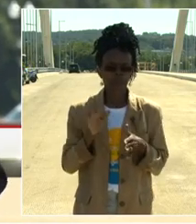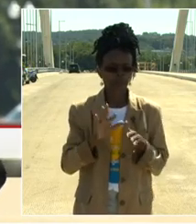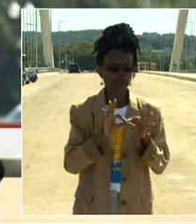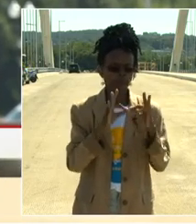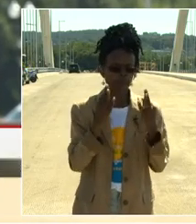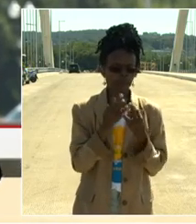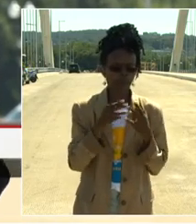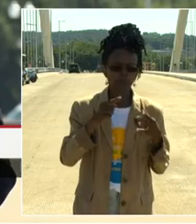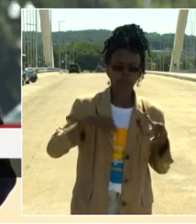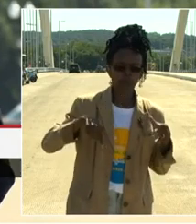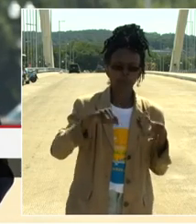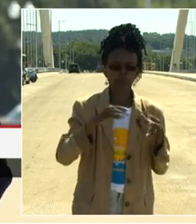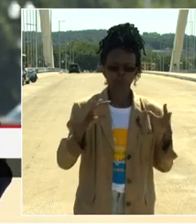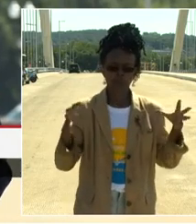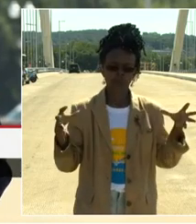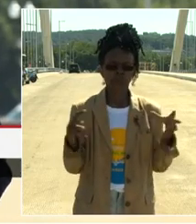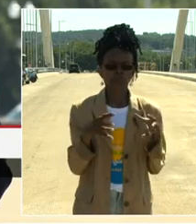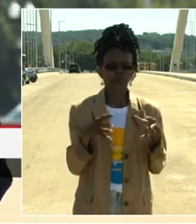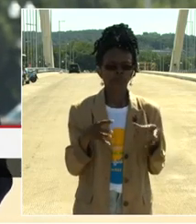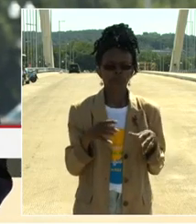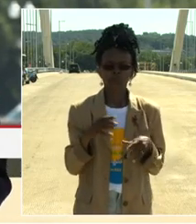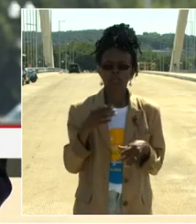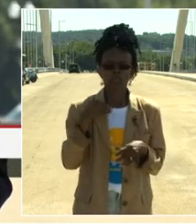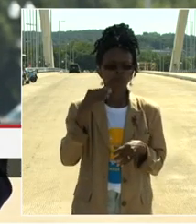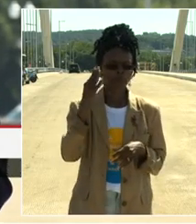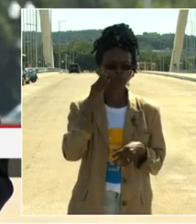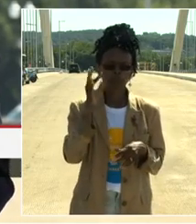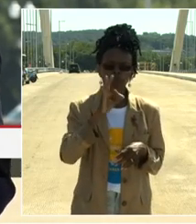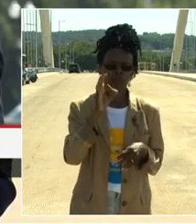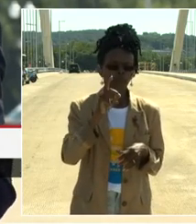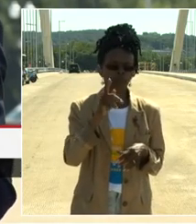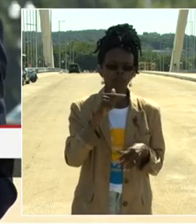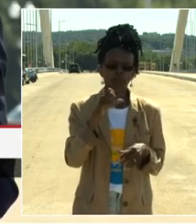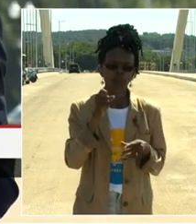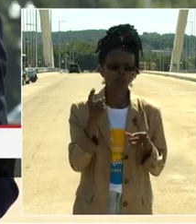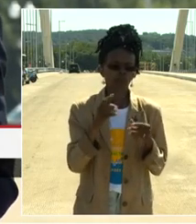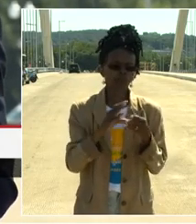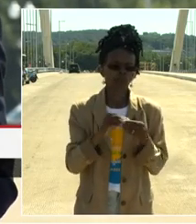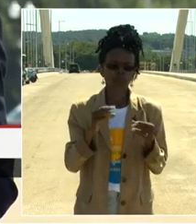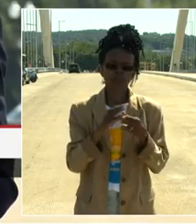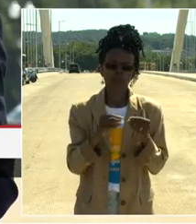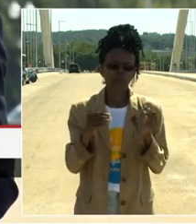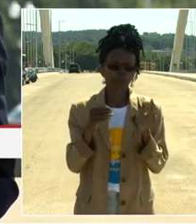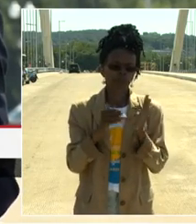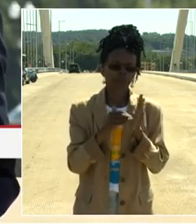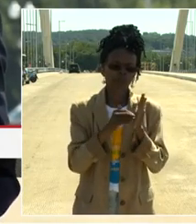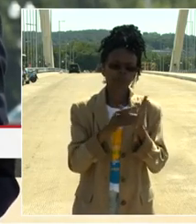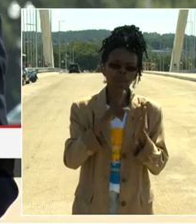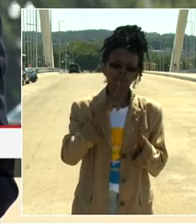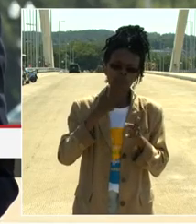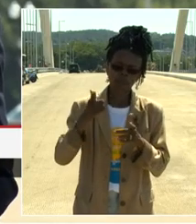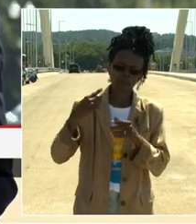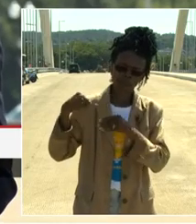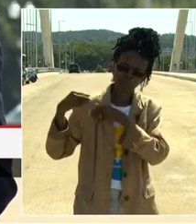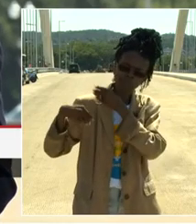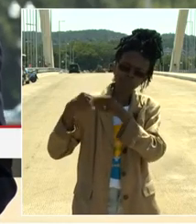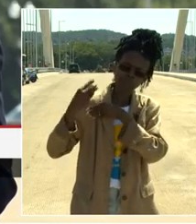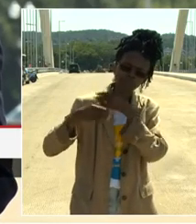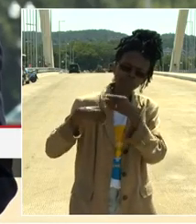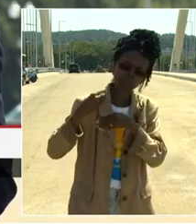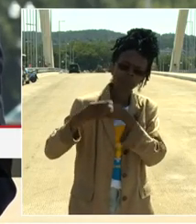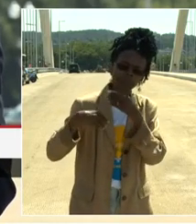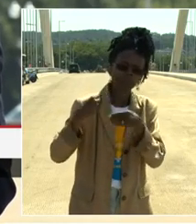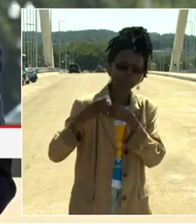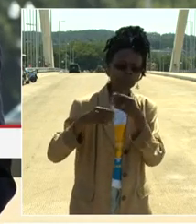and Frederick Douglass would have said after he heard that speech, he's not great because he's a long number of decennials. He's great,